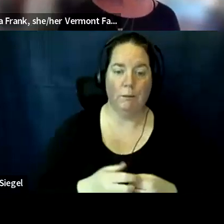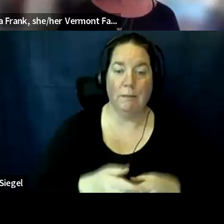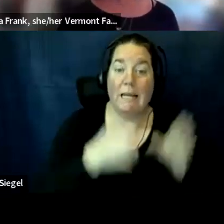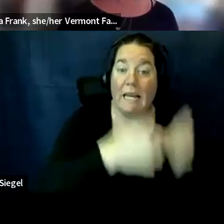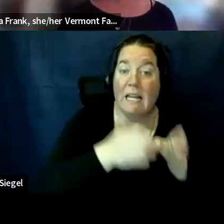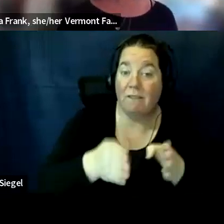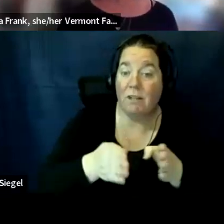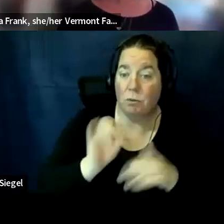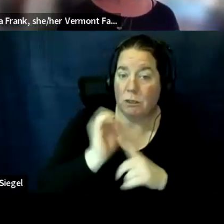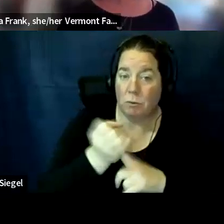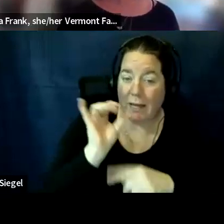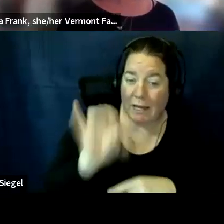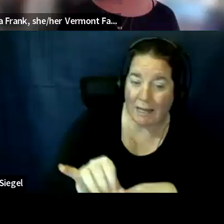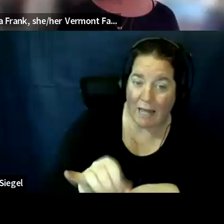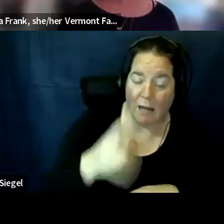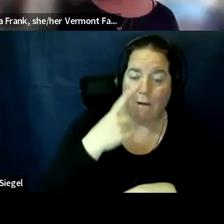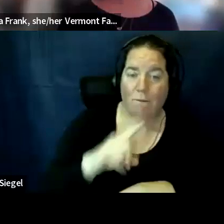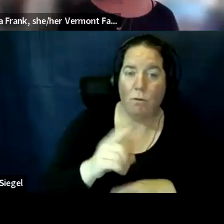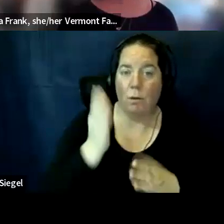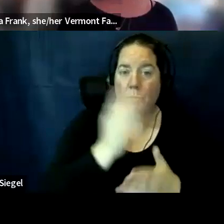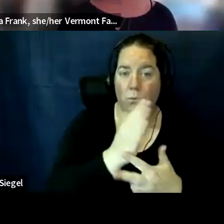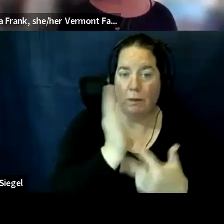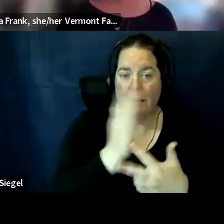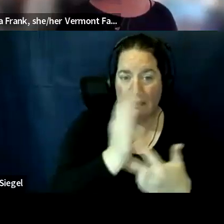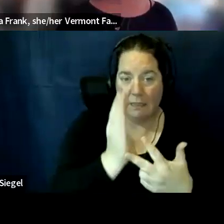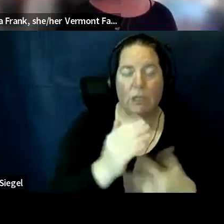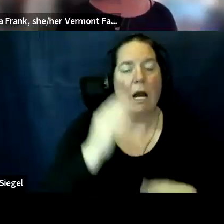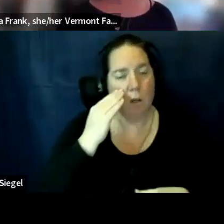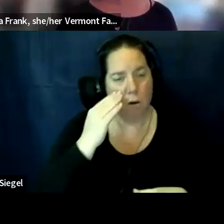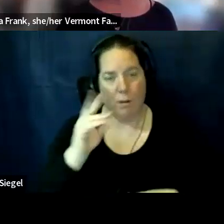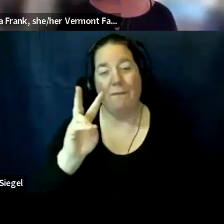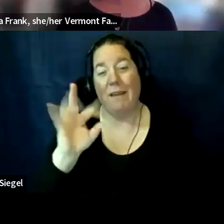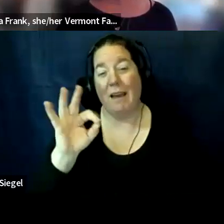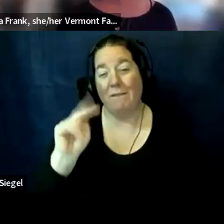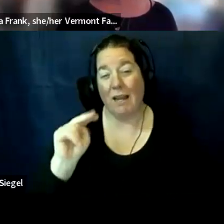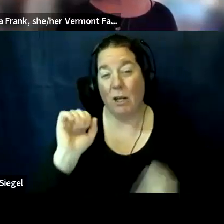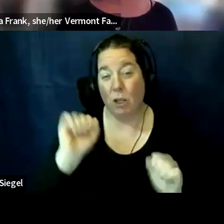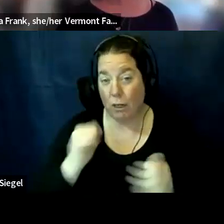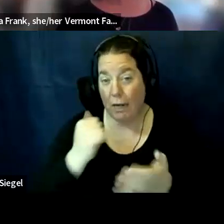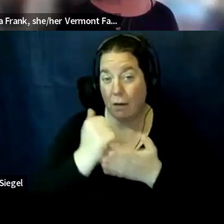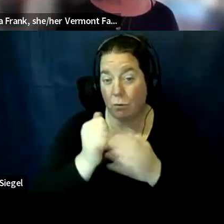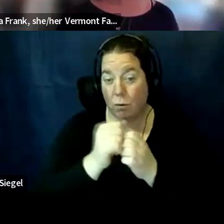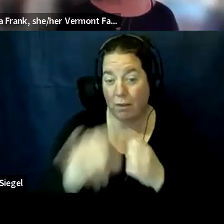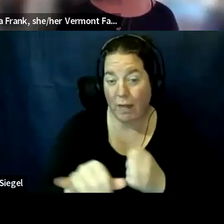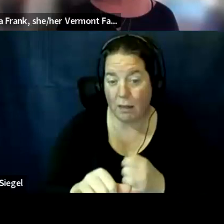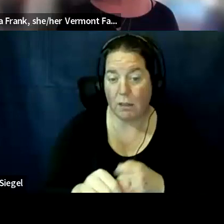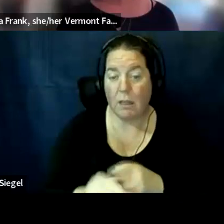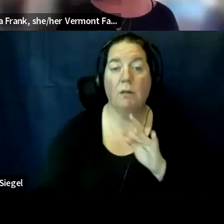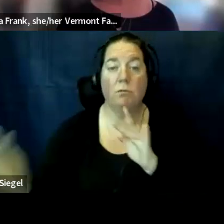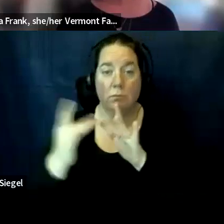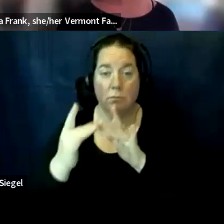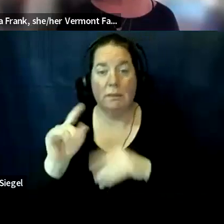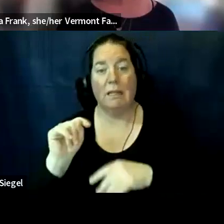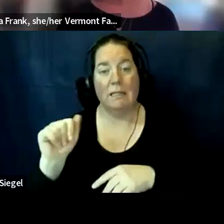like that Right. during these presentations, but I know there's folks at BFN who might be able to work Right. through some of that. And you can also reach out to that TA